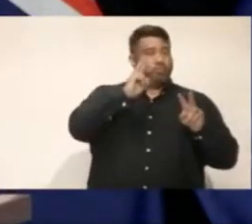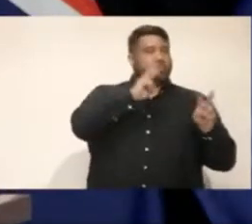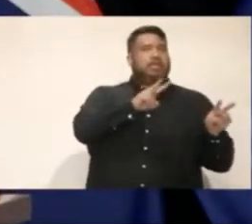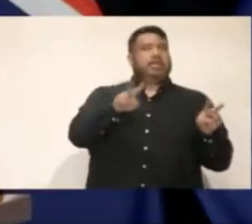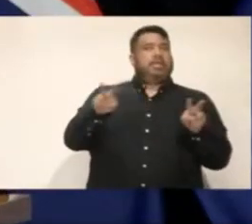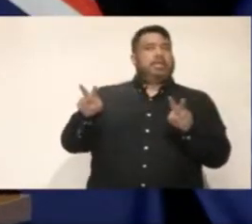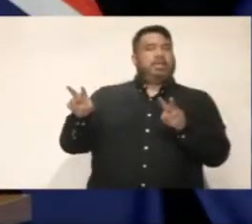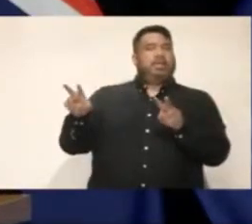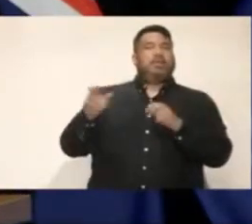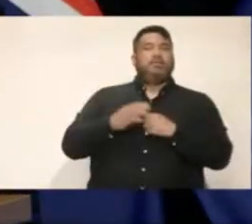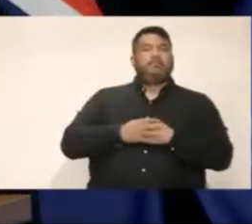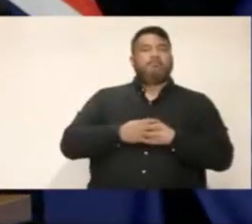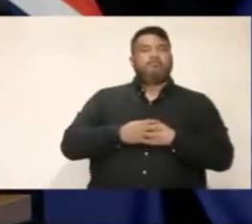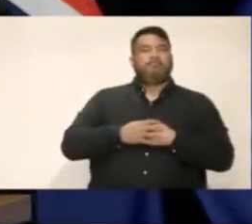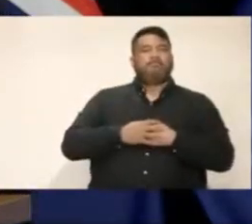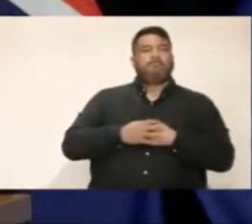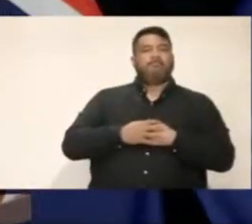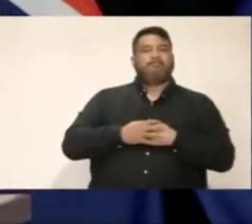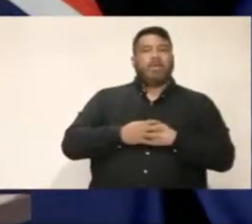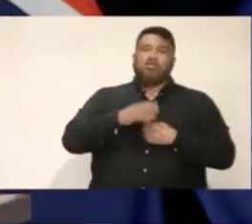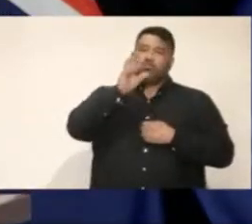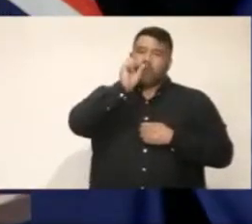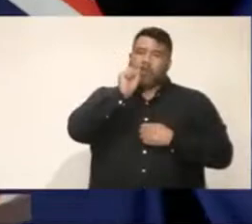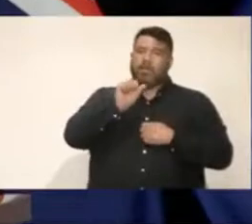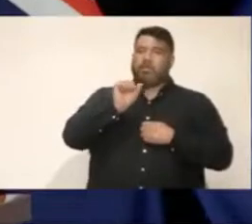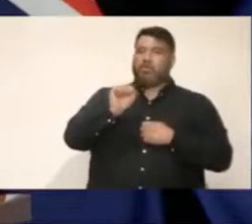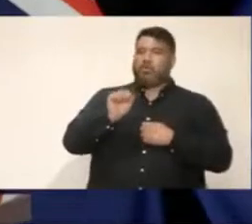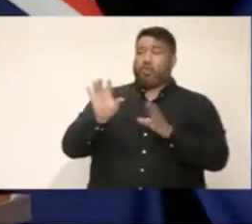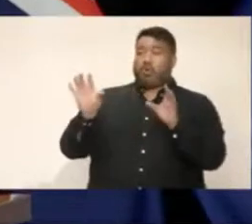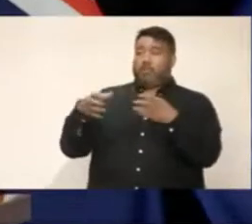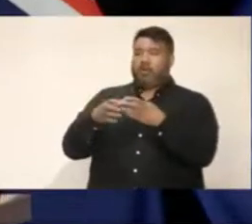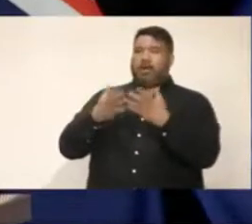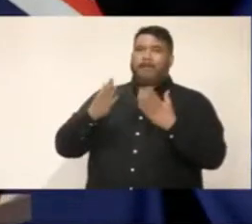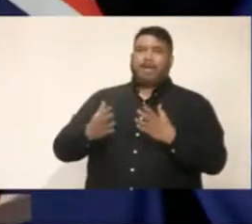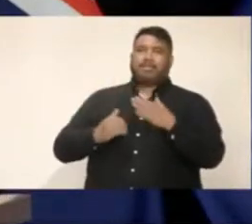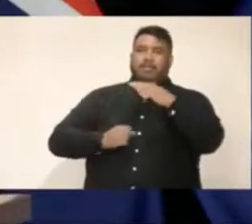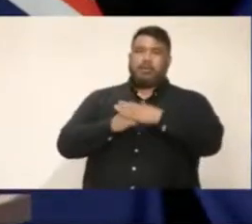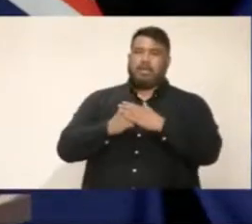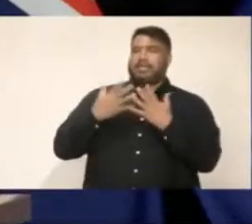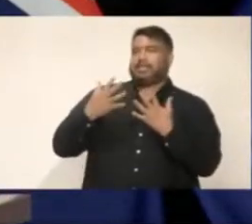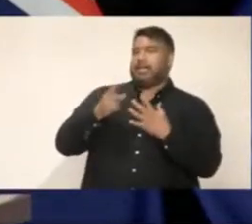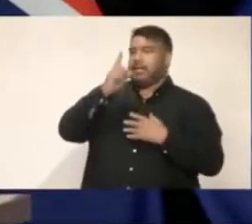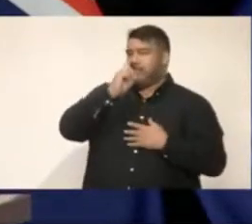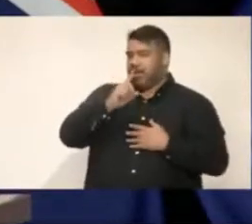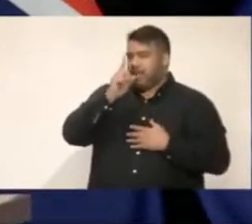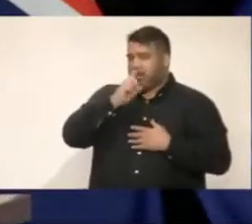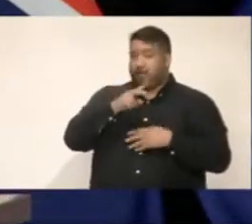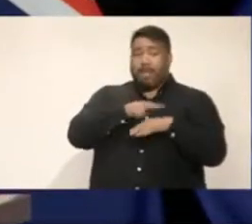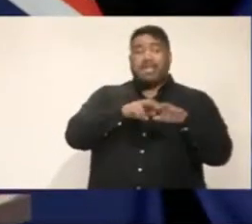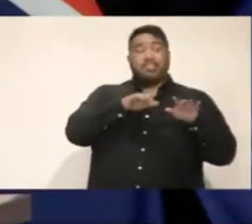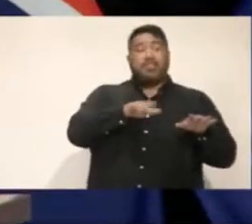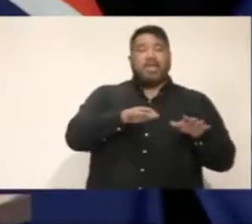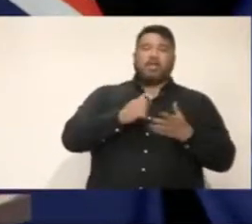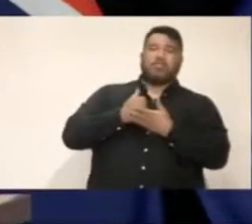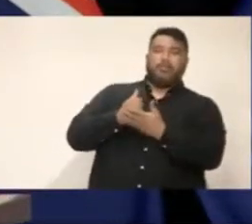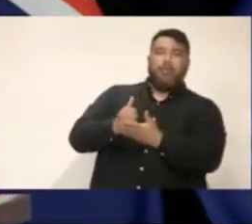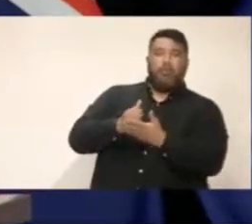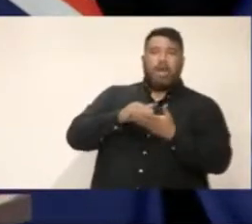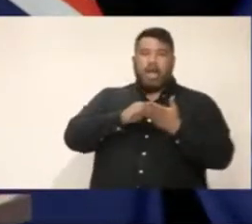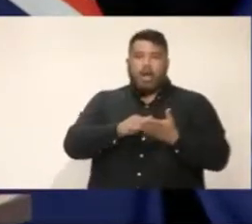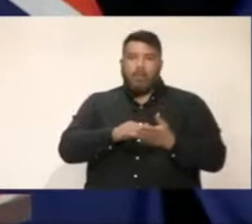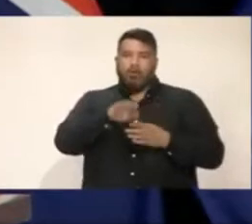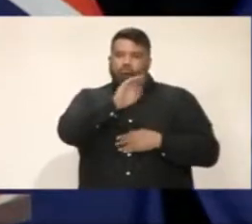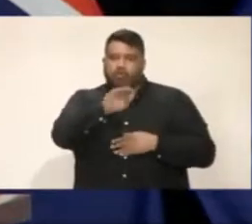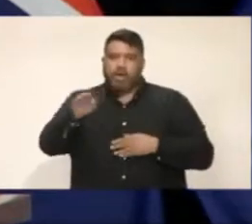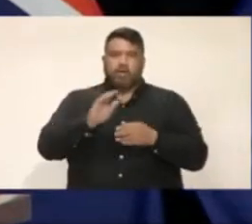restrictions, including a 10-person limit on gatherings. And they'll be there to remind us of the rules that exist to look after everyone as we